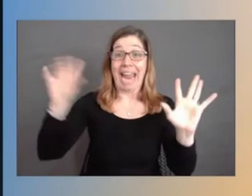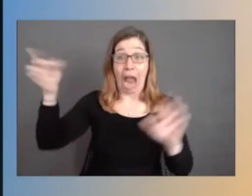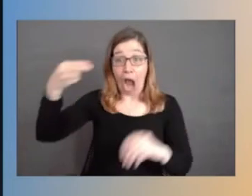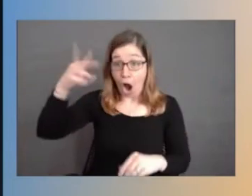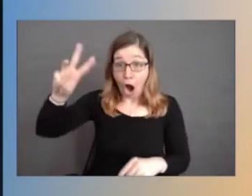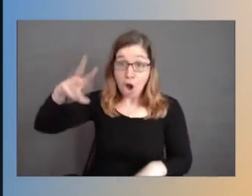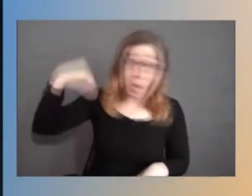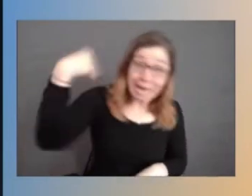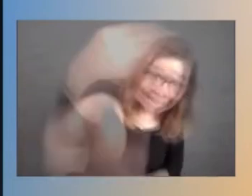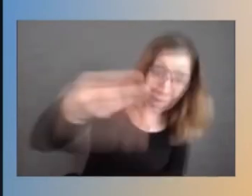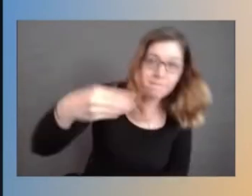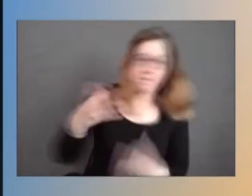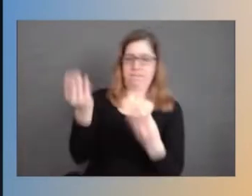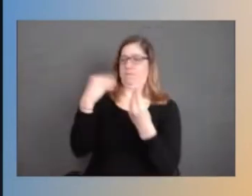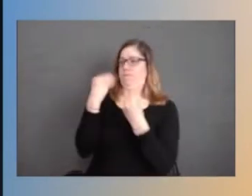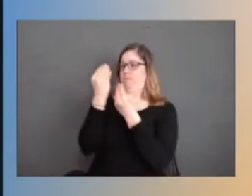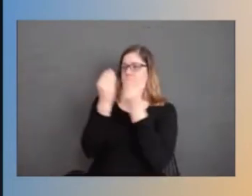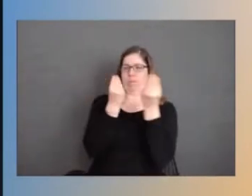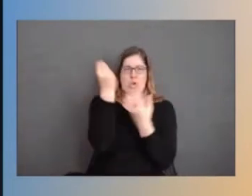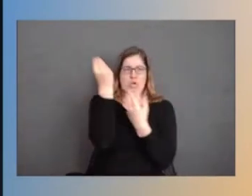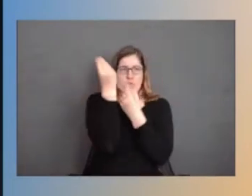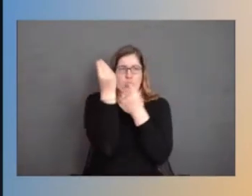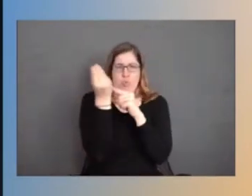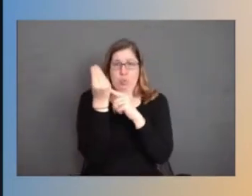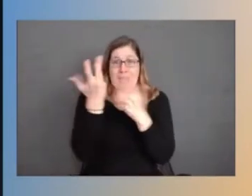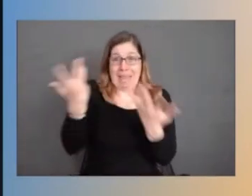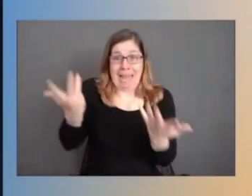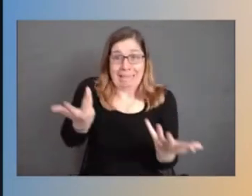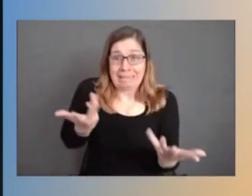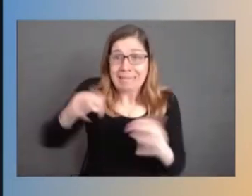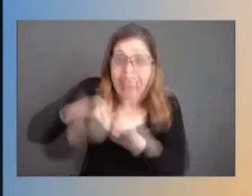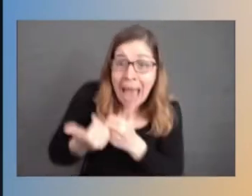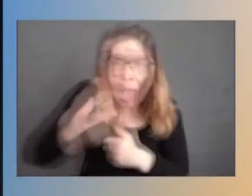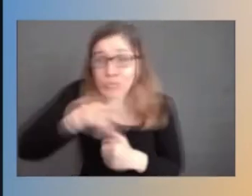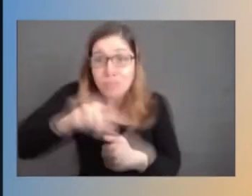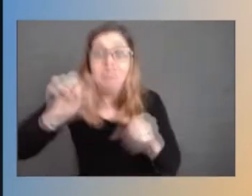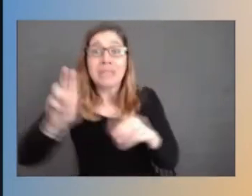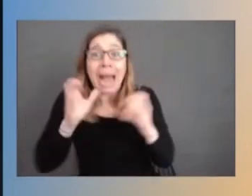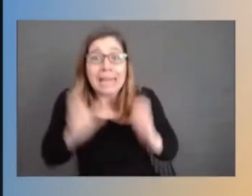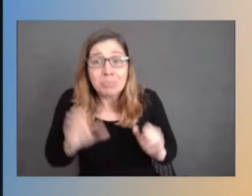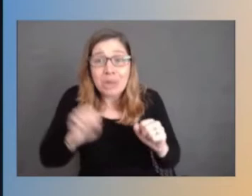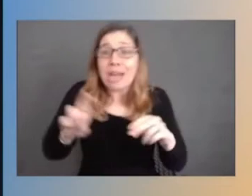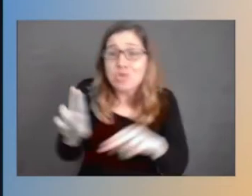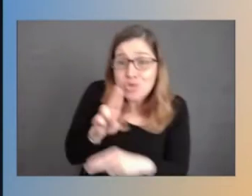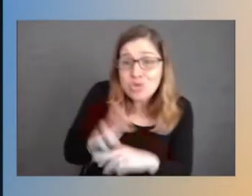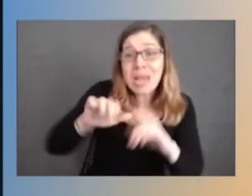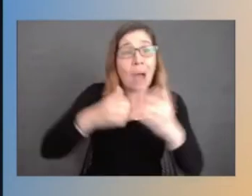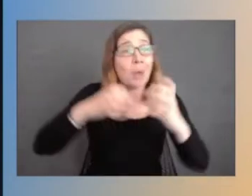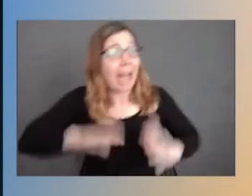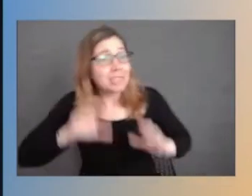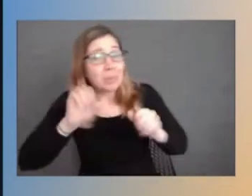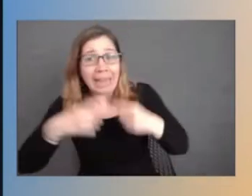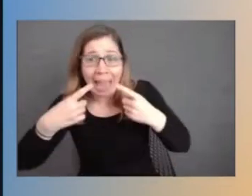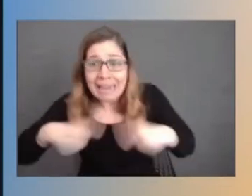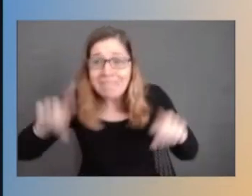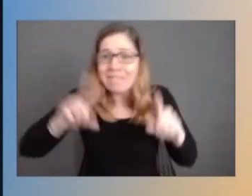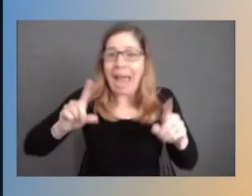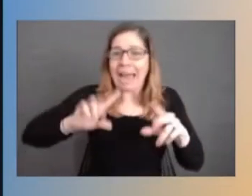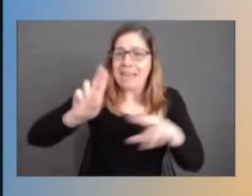really had never thought through, like, let's make this usable or programmable or make it effectively the